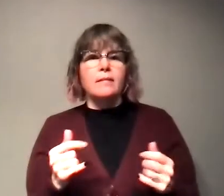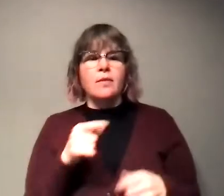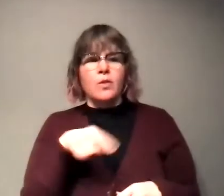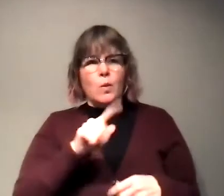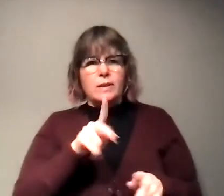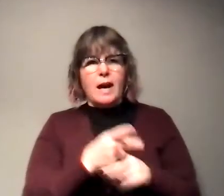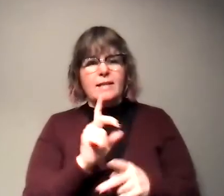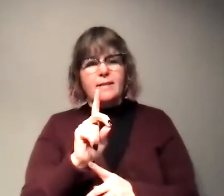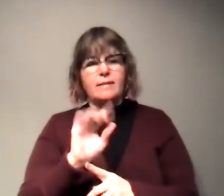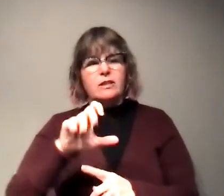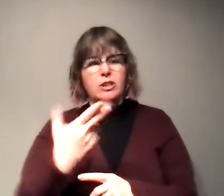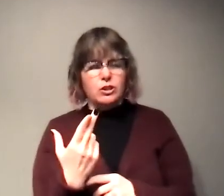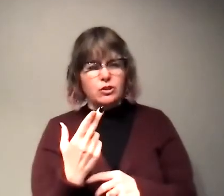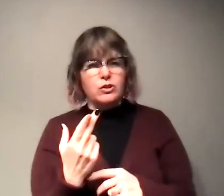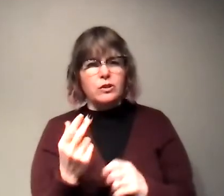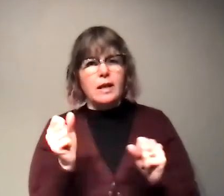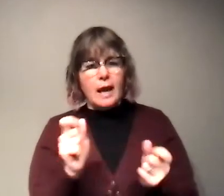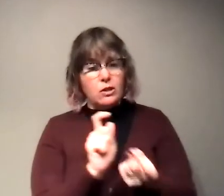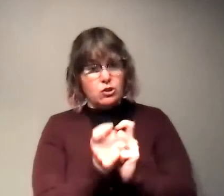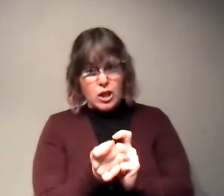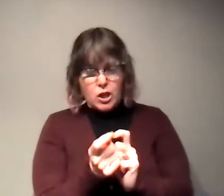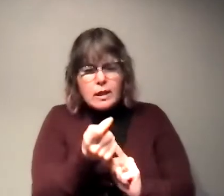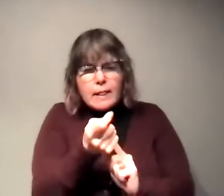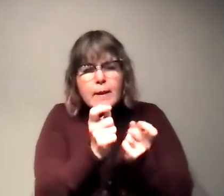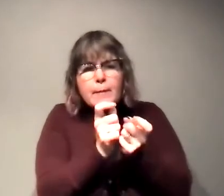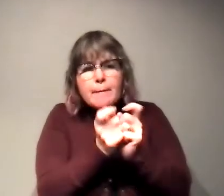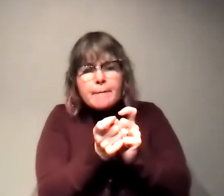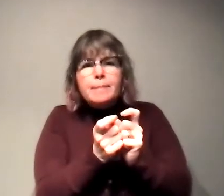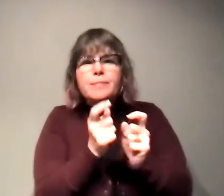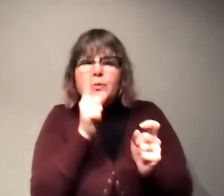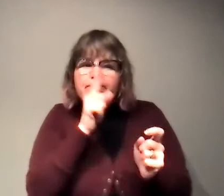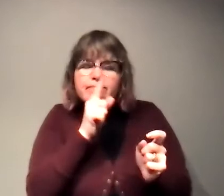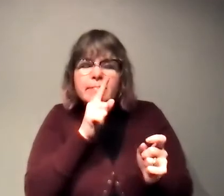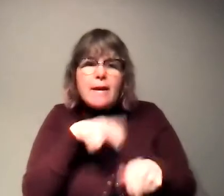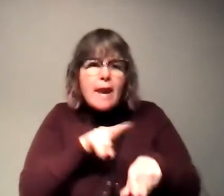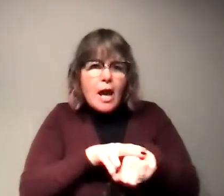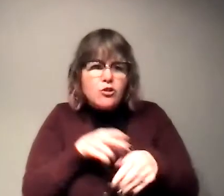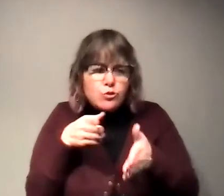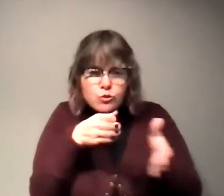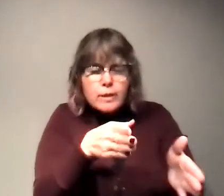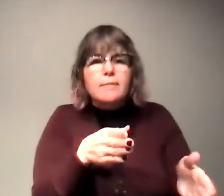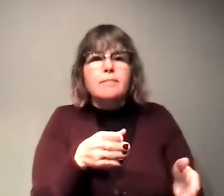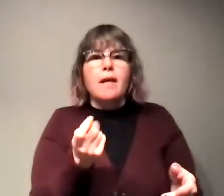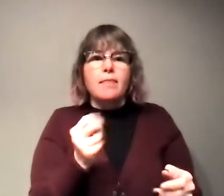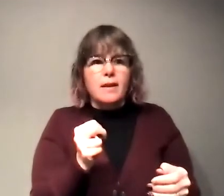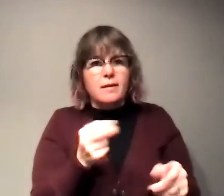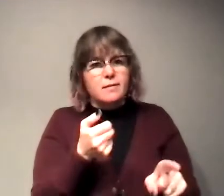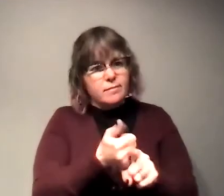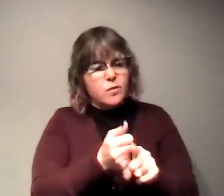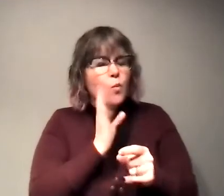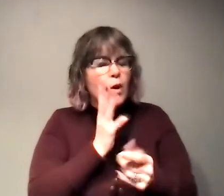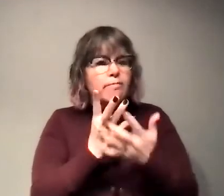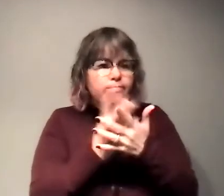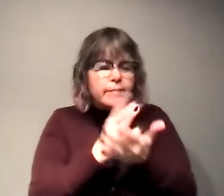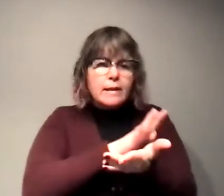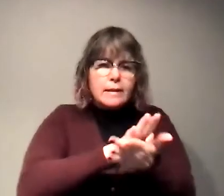of ditches can be changed just a little bit to mimic natural streams, and then they actually naturally clean the water and serve as